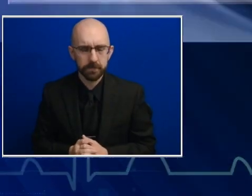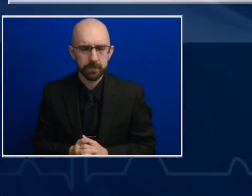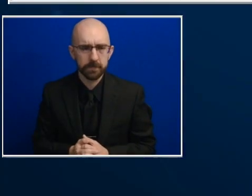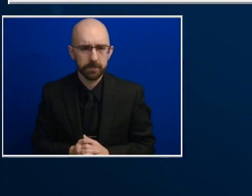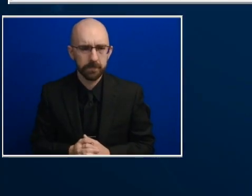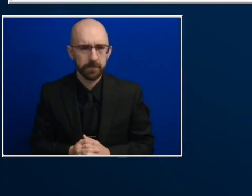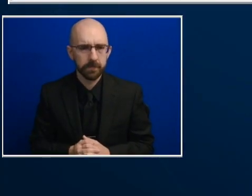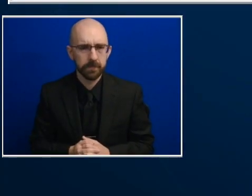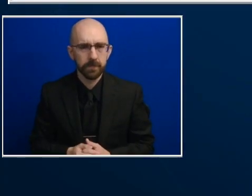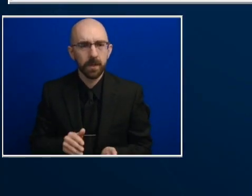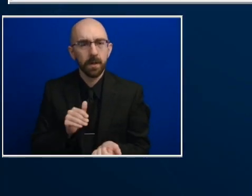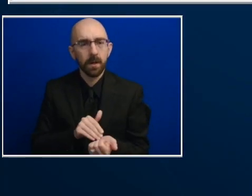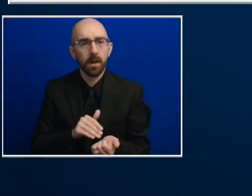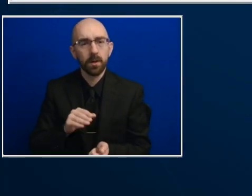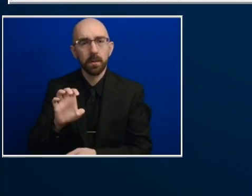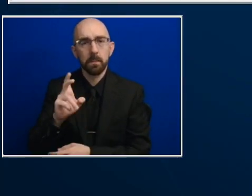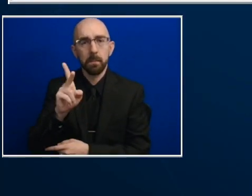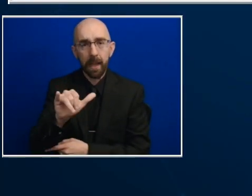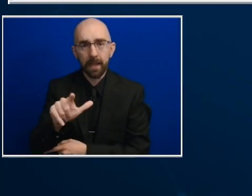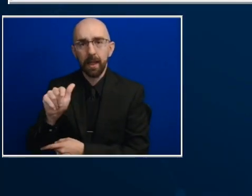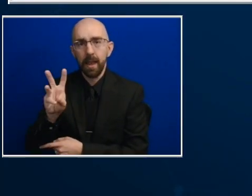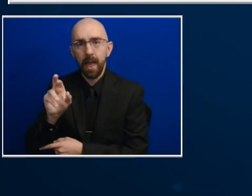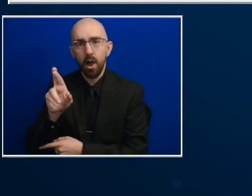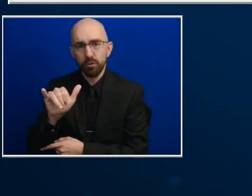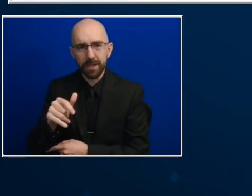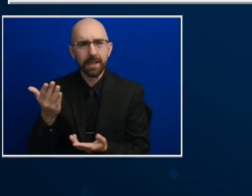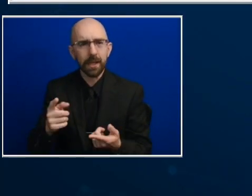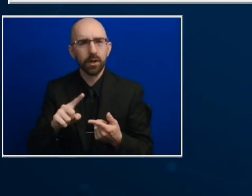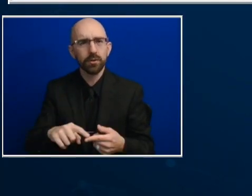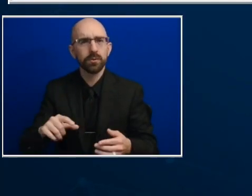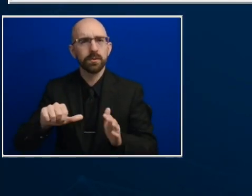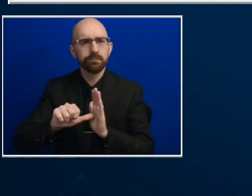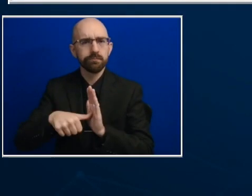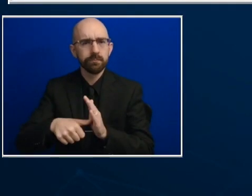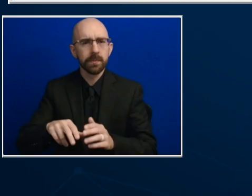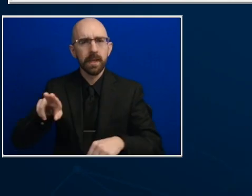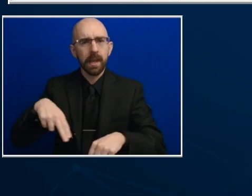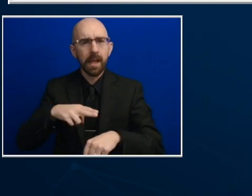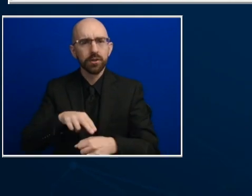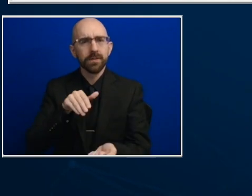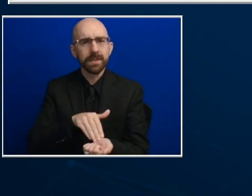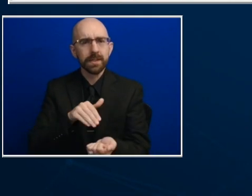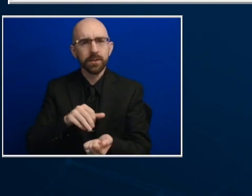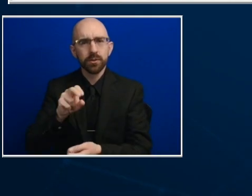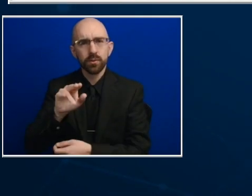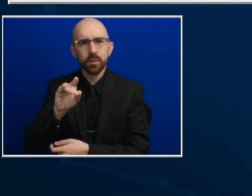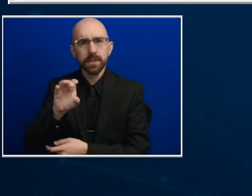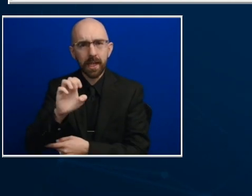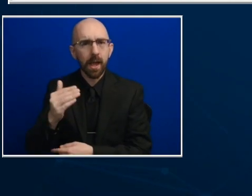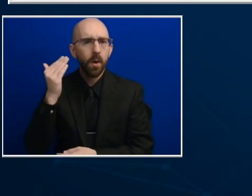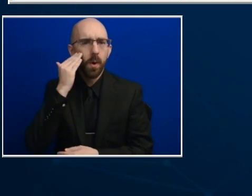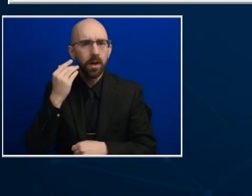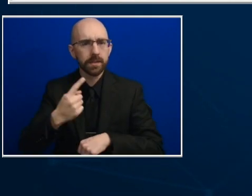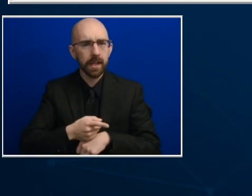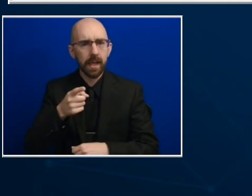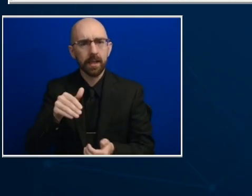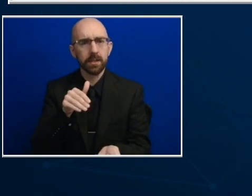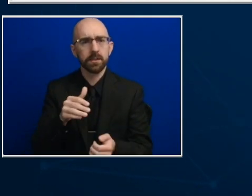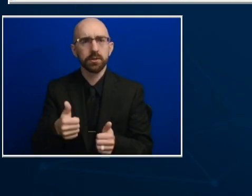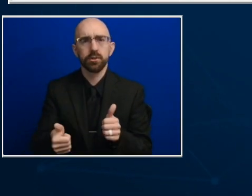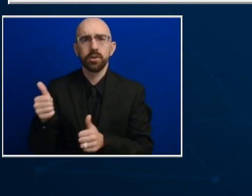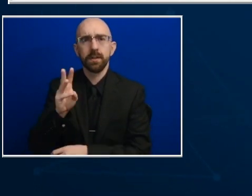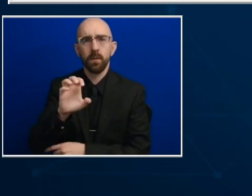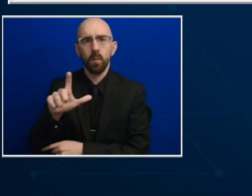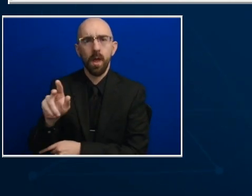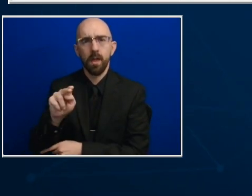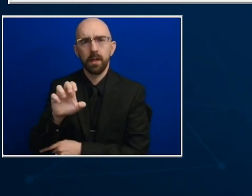Dr. Becky Lowry is here to highlight National Physician Suicide Awareness Day. Dr. Lowry is the Chief Wellness Officer and the Associate Chief Medical Officer